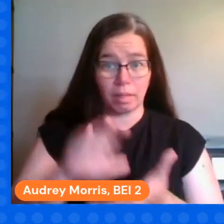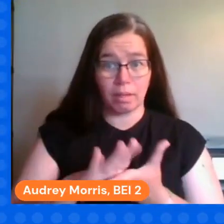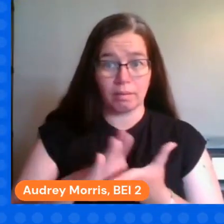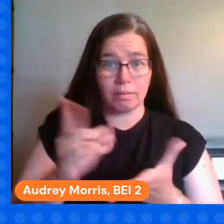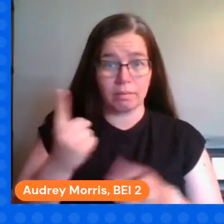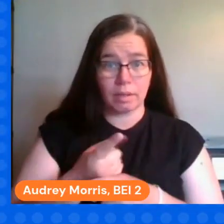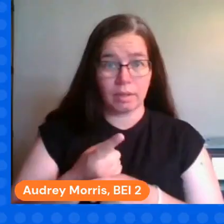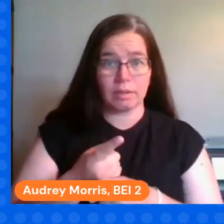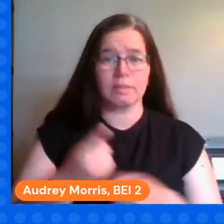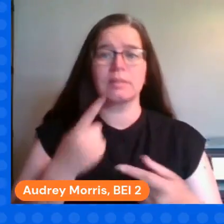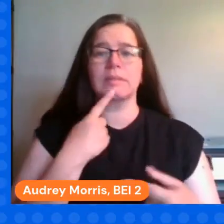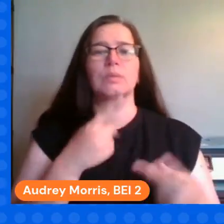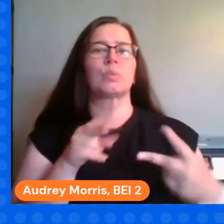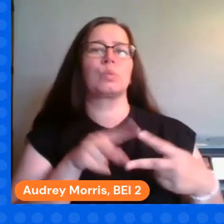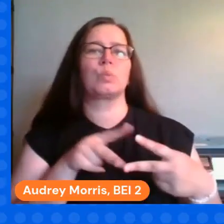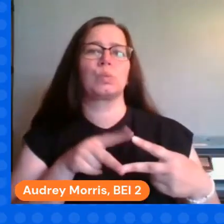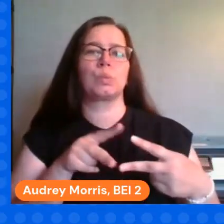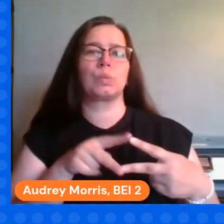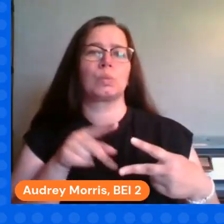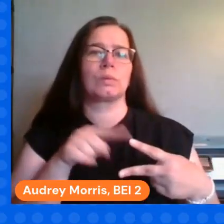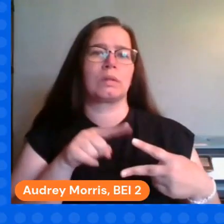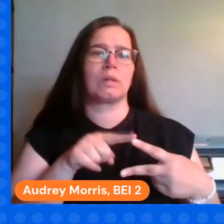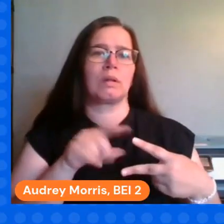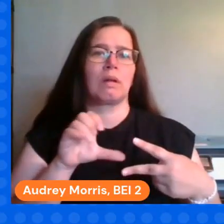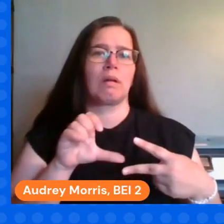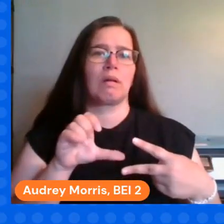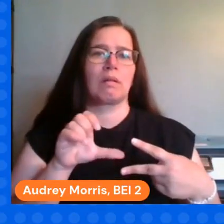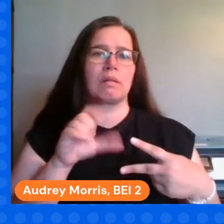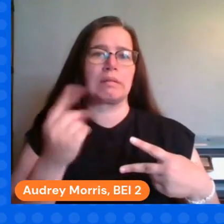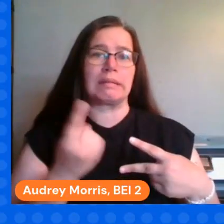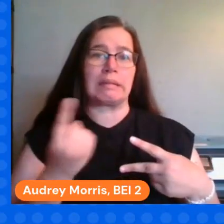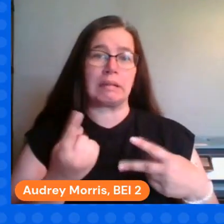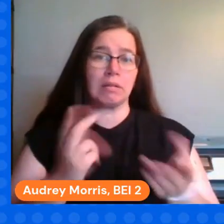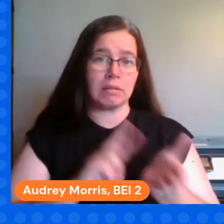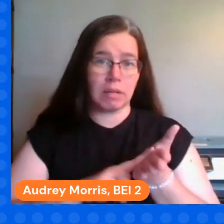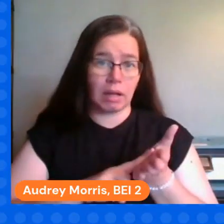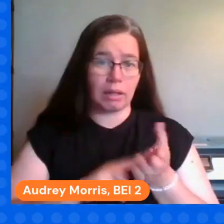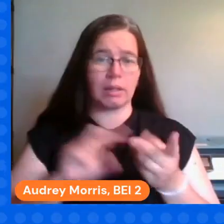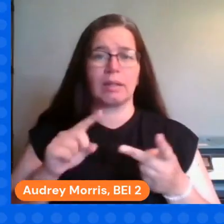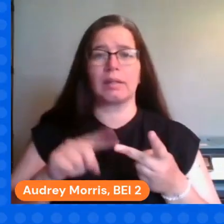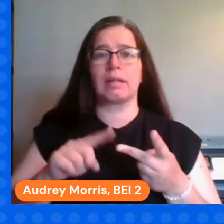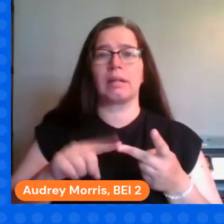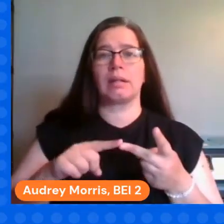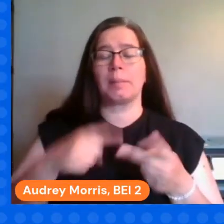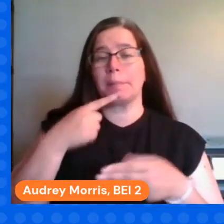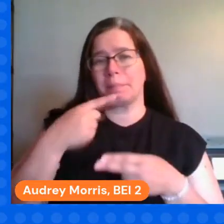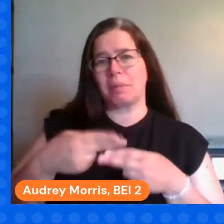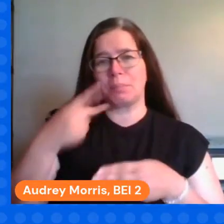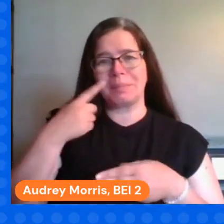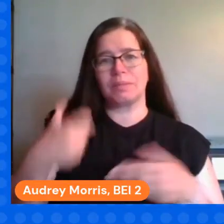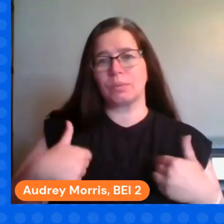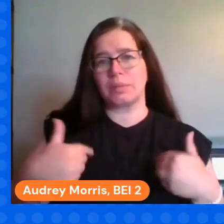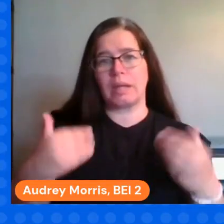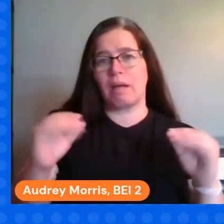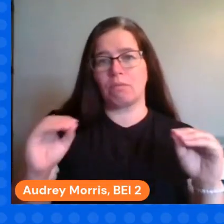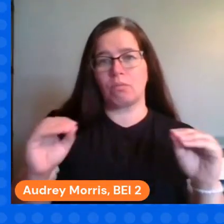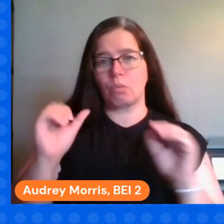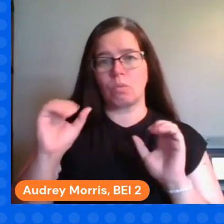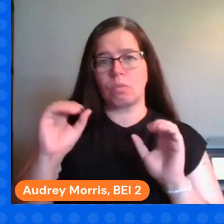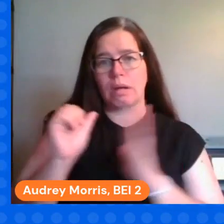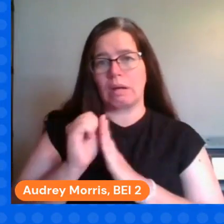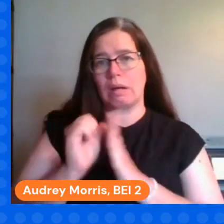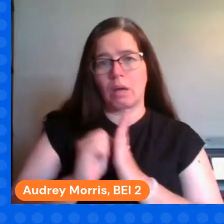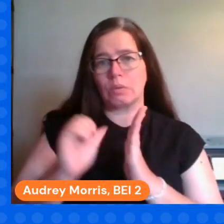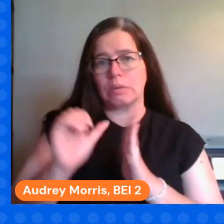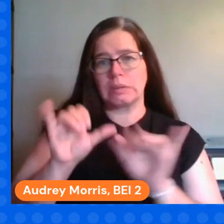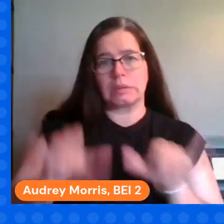think one Yeah. about clever single sign-on, and just to mention, because OctoStudio doesn't have account systems or any cloud